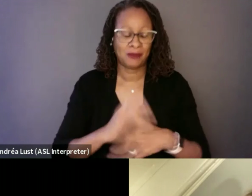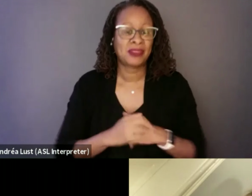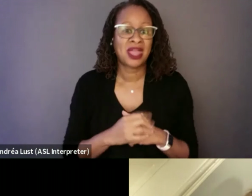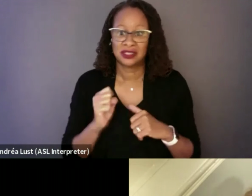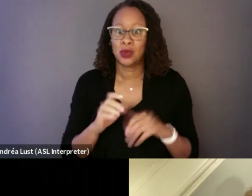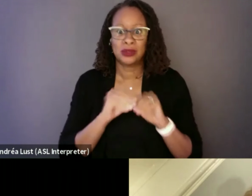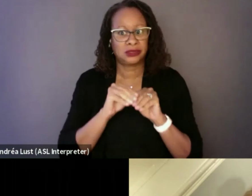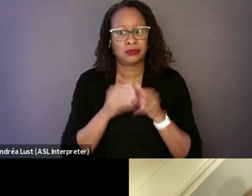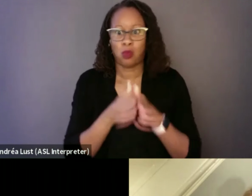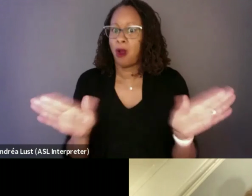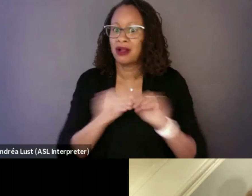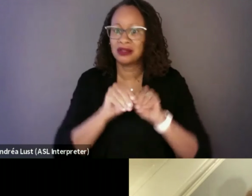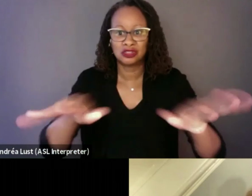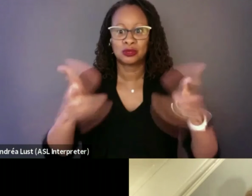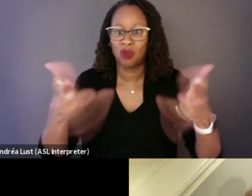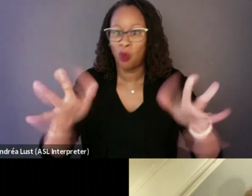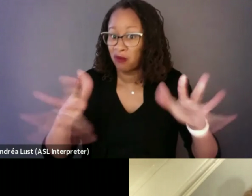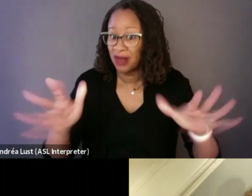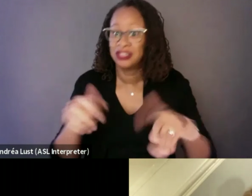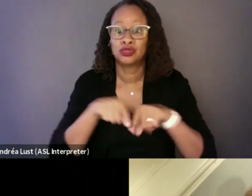widely distributed,